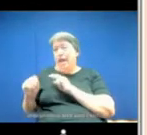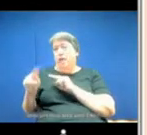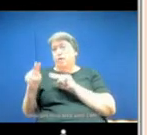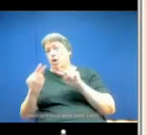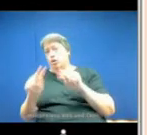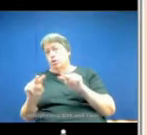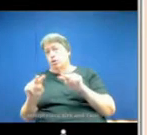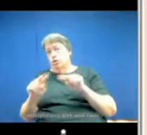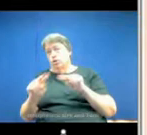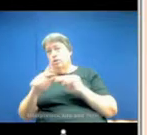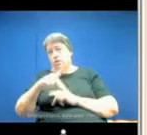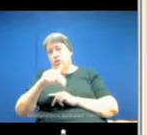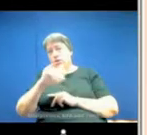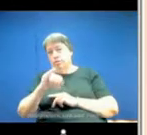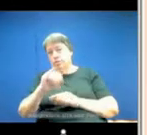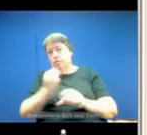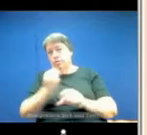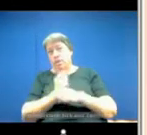accuracy,